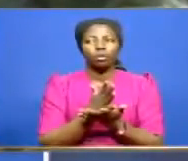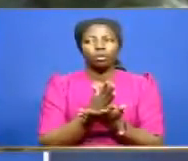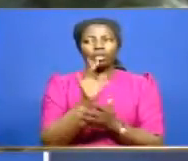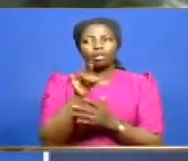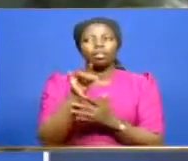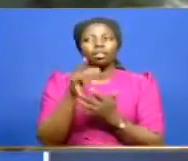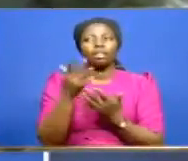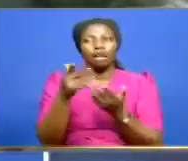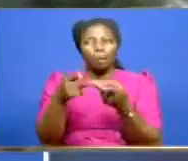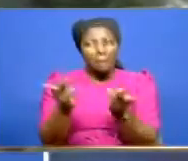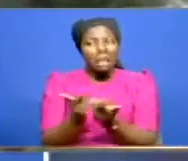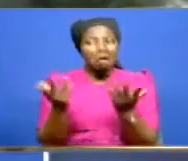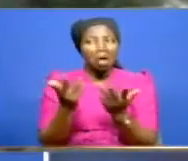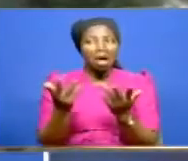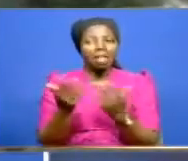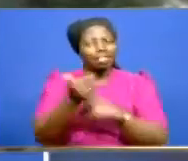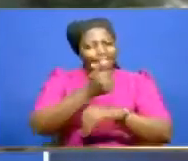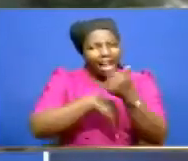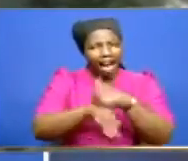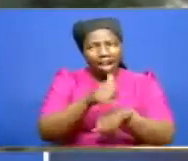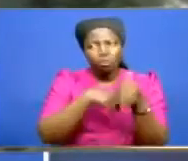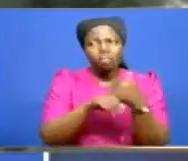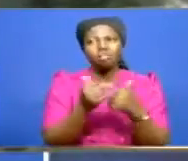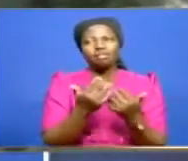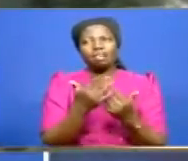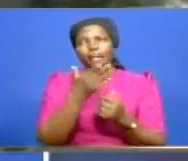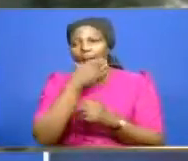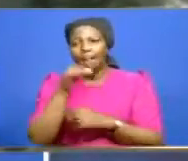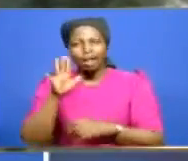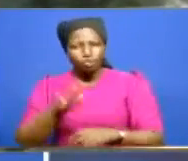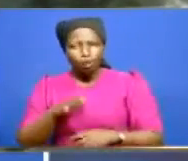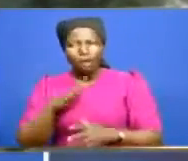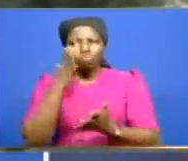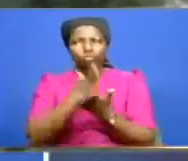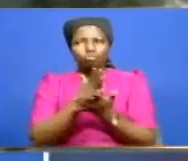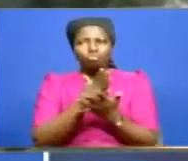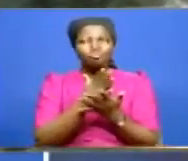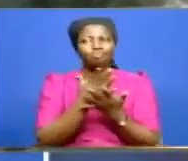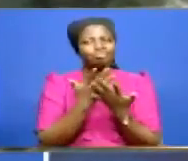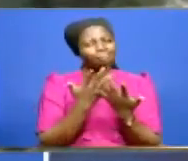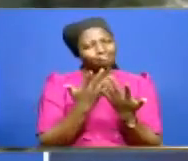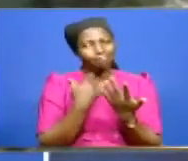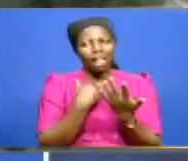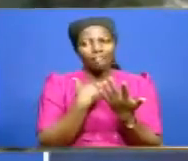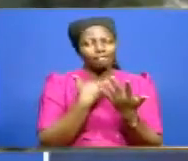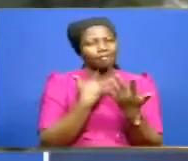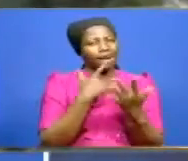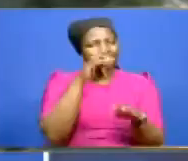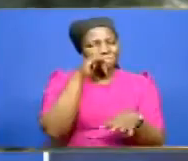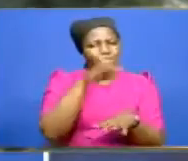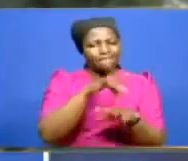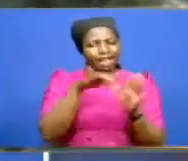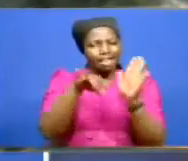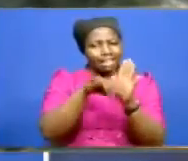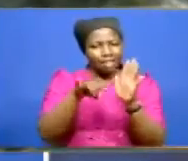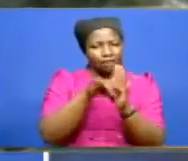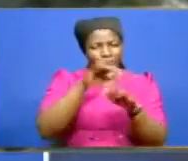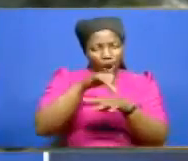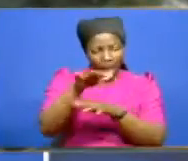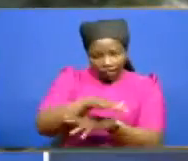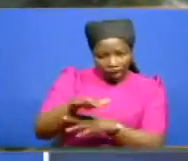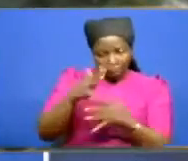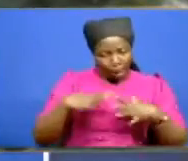where the actions that man and woman have taken has negatively impacted on our environment. And